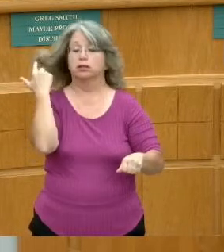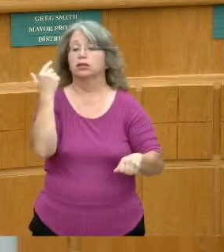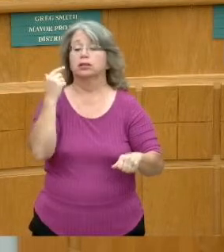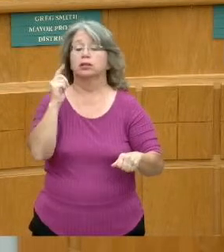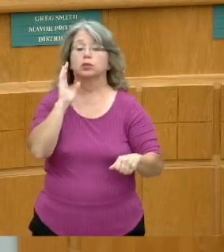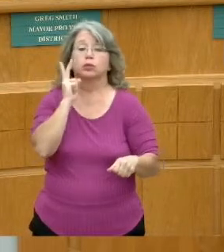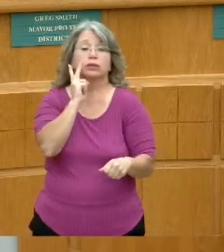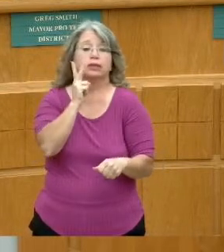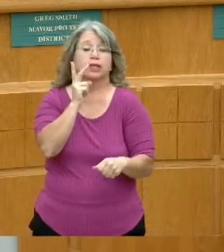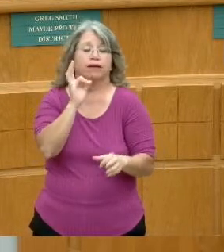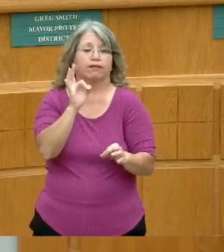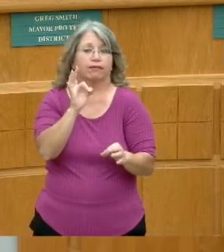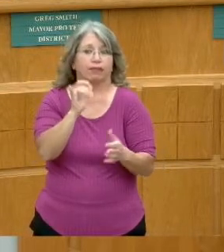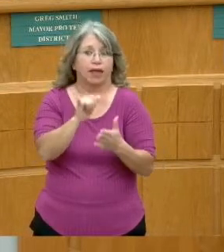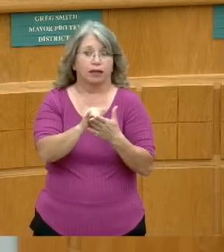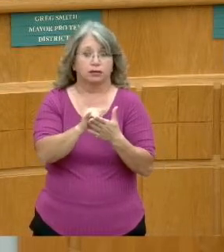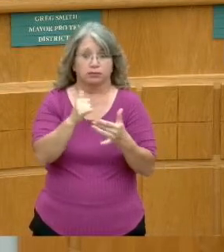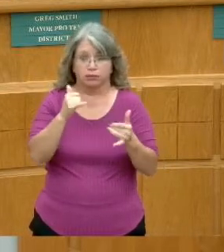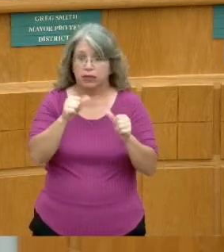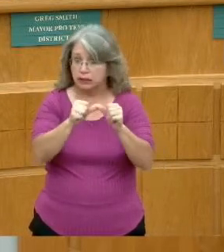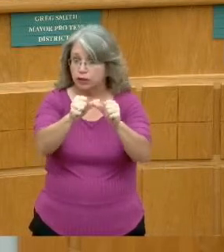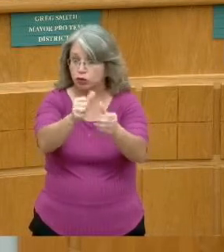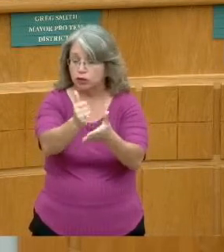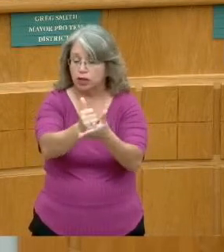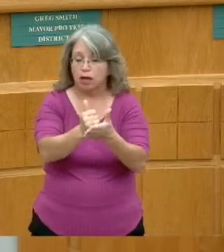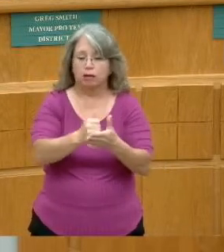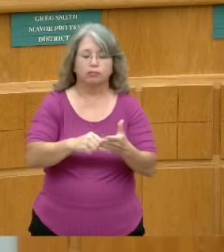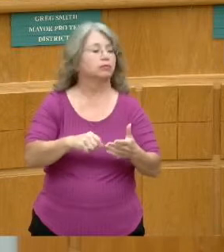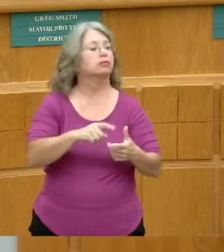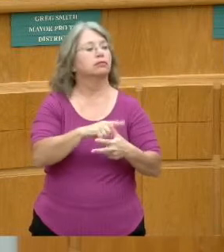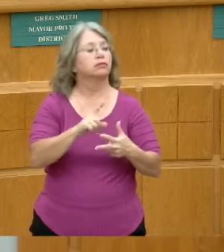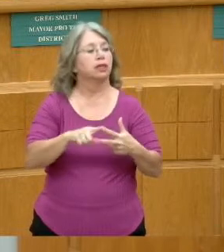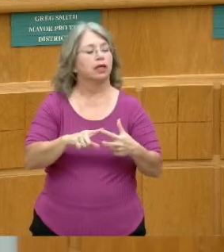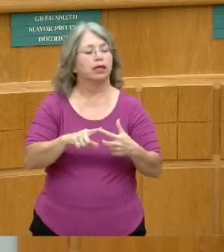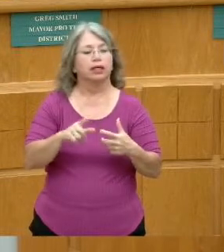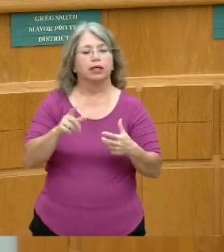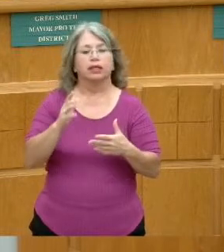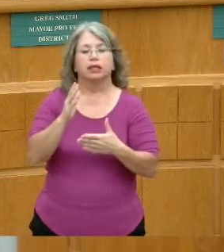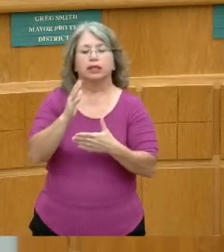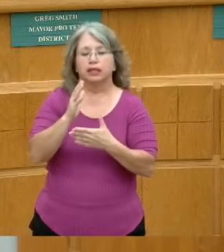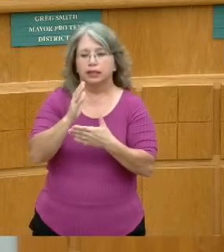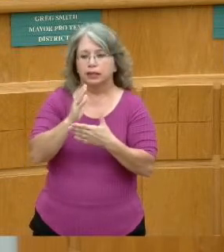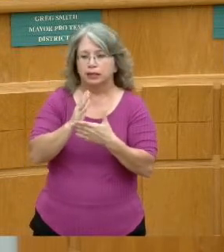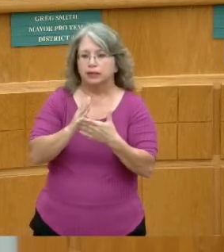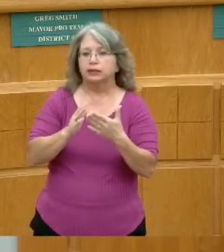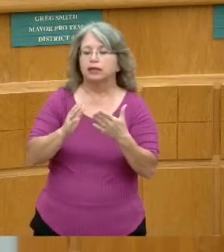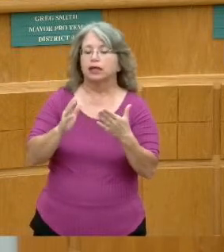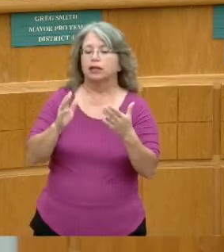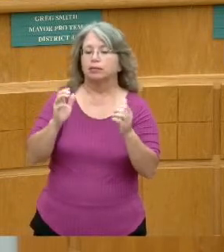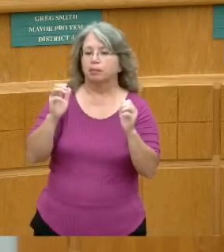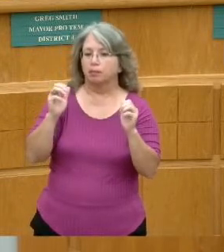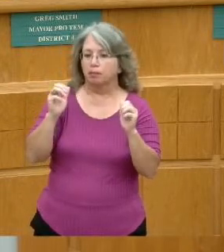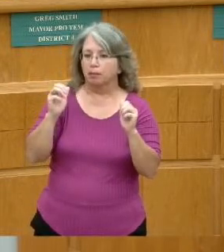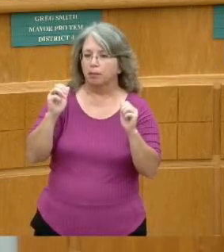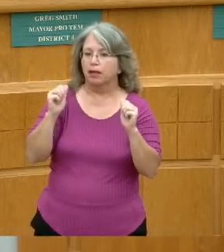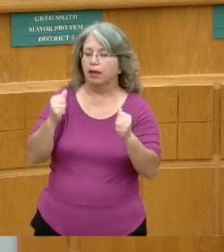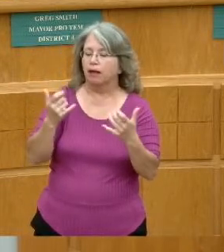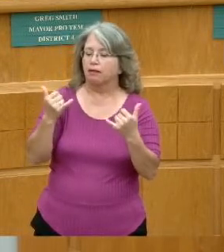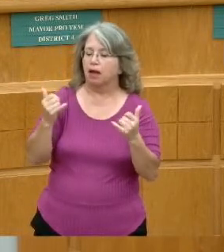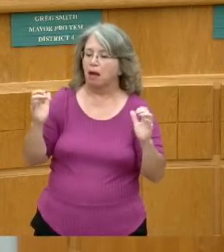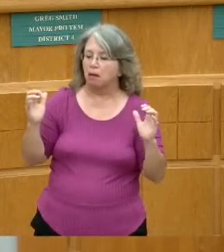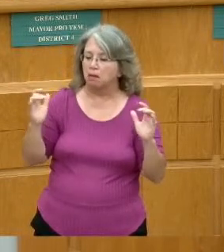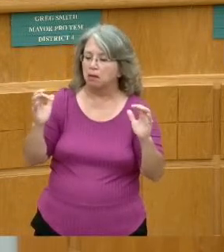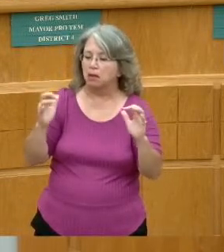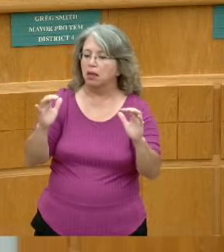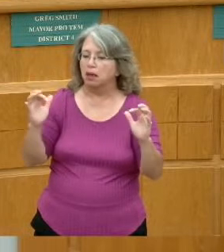that? There's been a loosening of restrictions on social and public gatherings. We're interested to see what effects that may have had, as